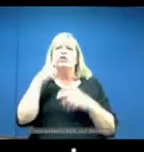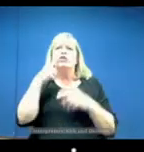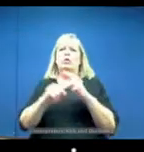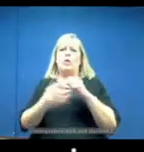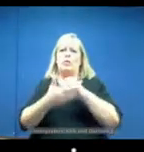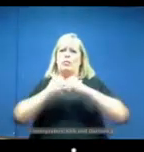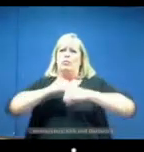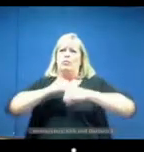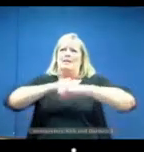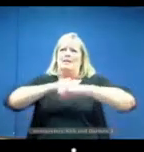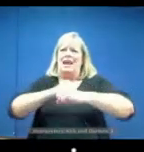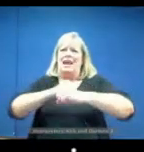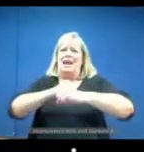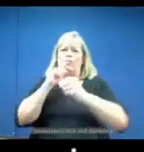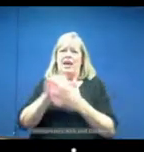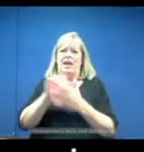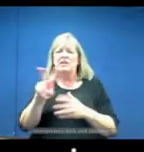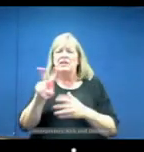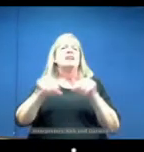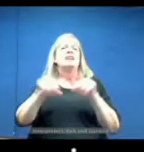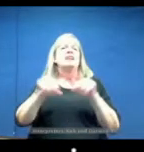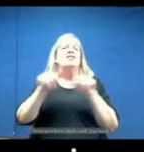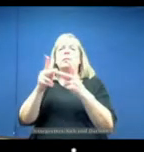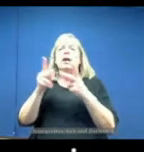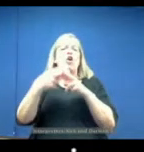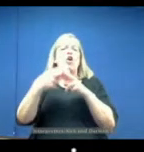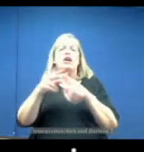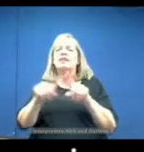could be called a restraining order,